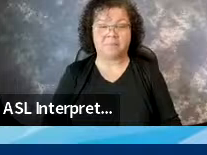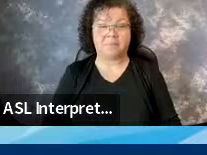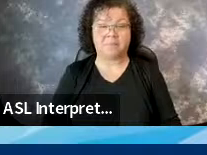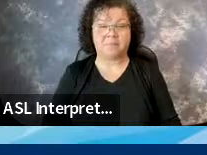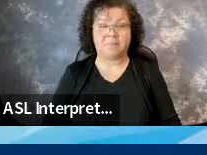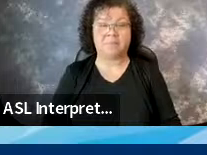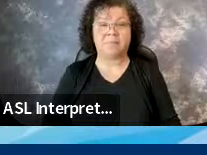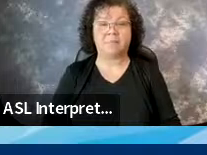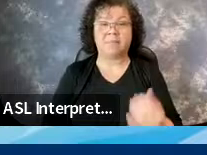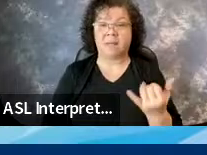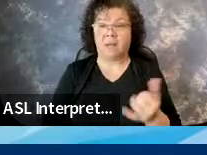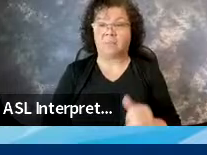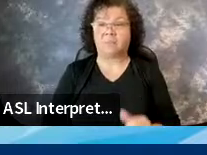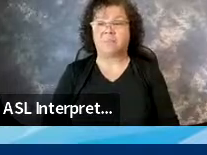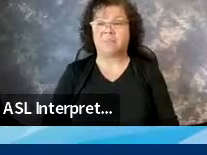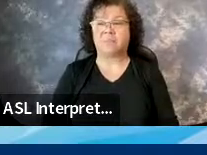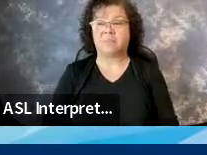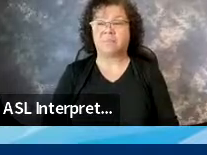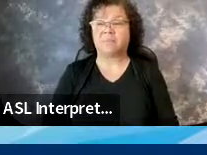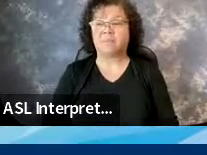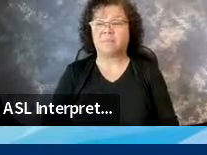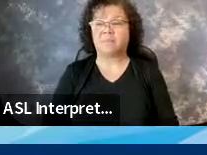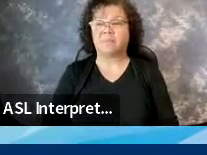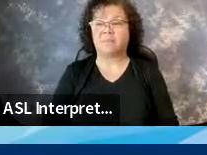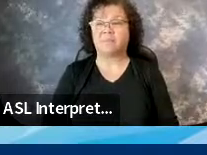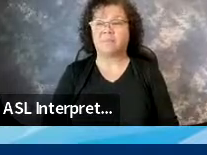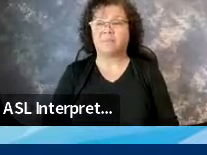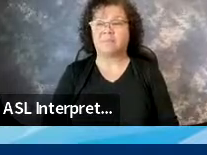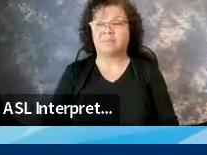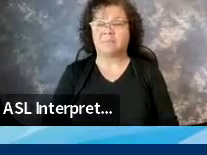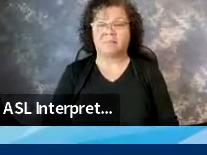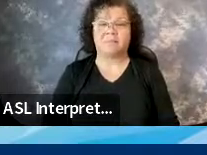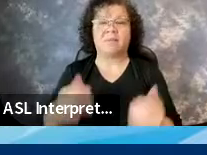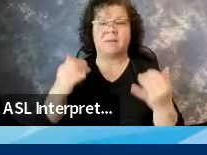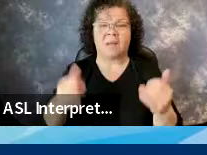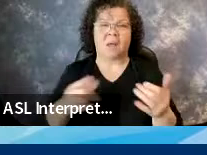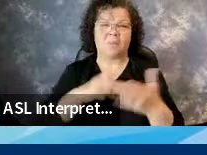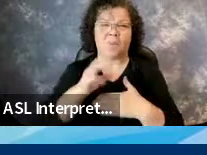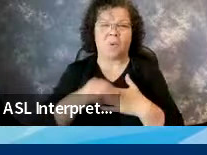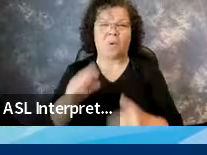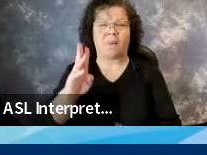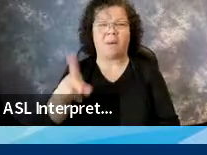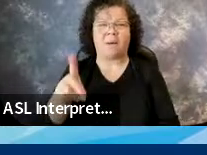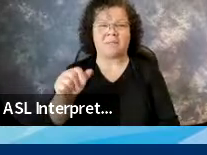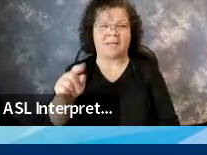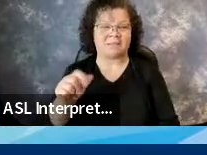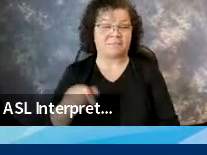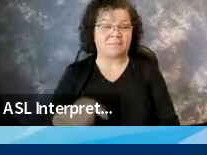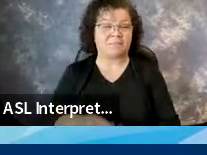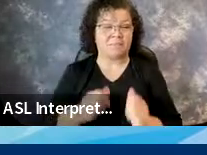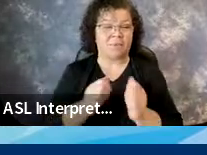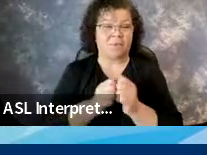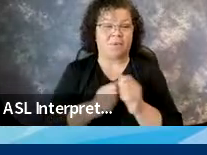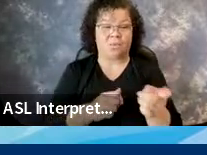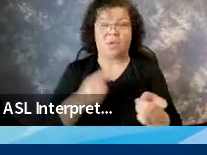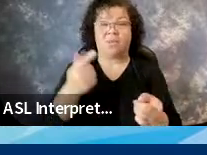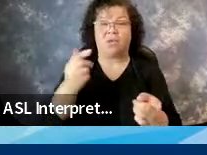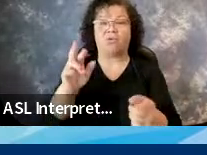And now the program update with Administrator Johnson. Thank you all for bearing with me. No problem. Thank you,